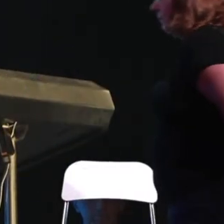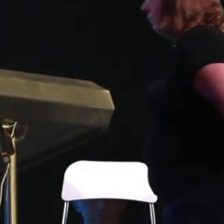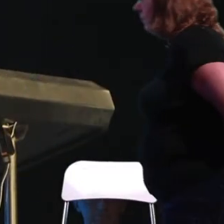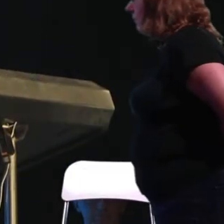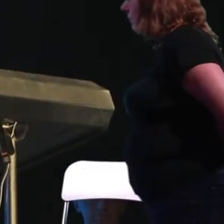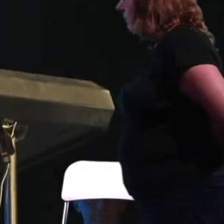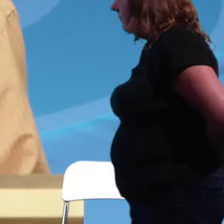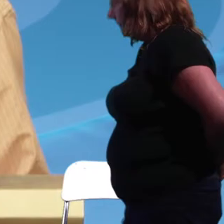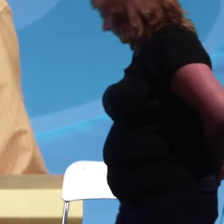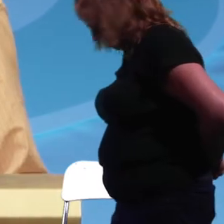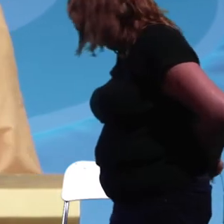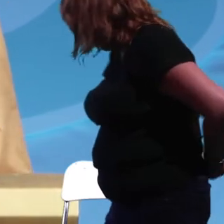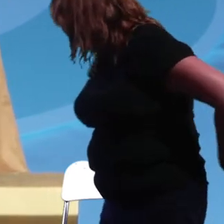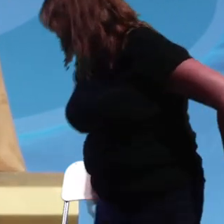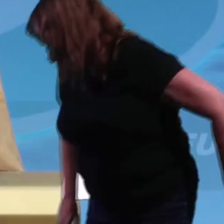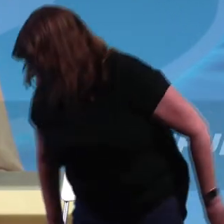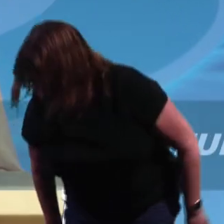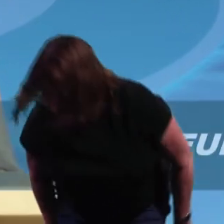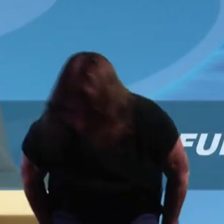Good evening.